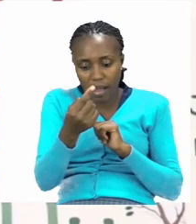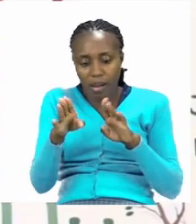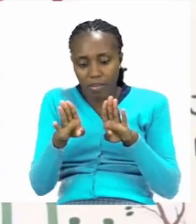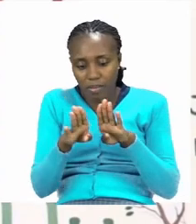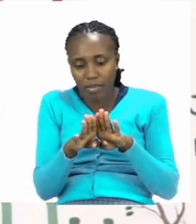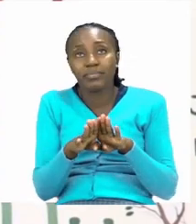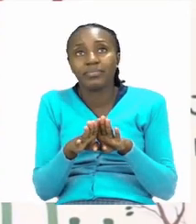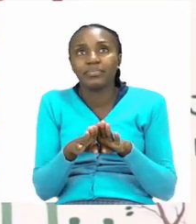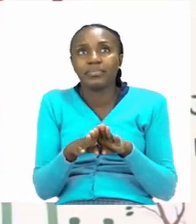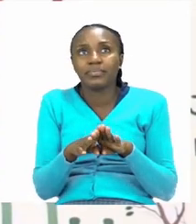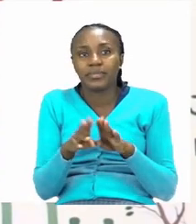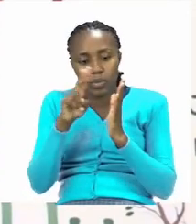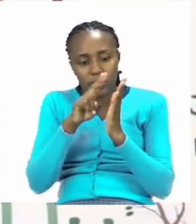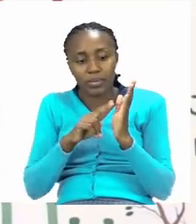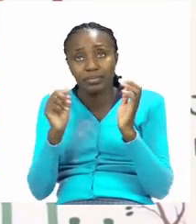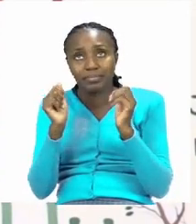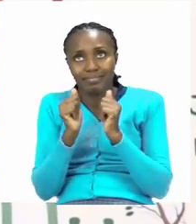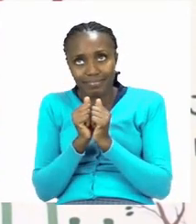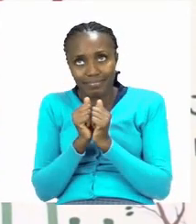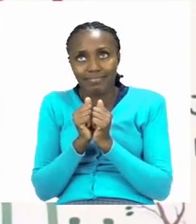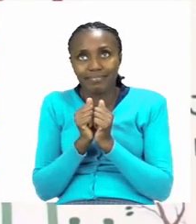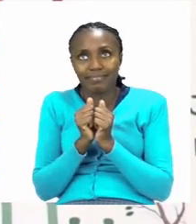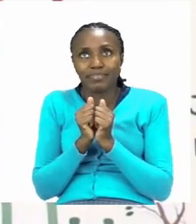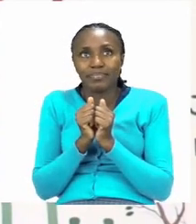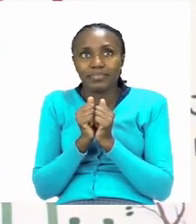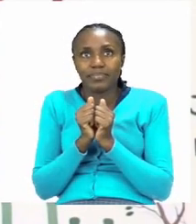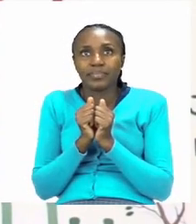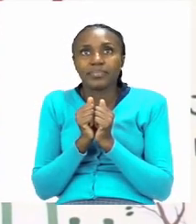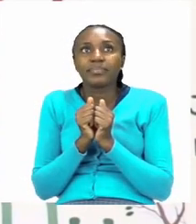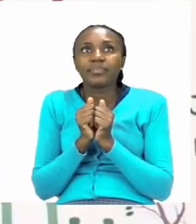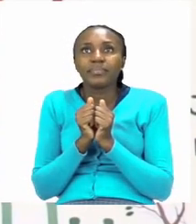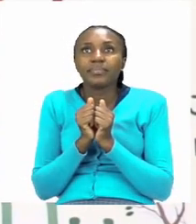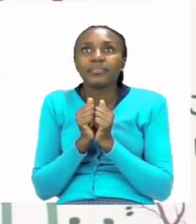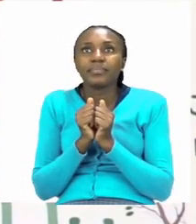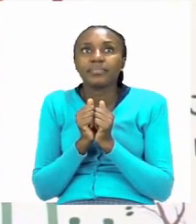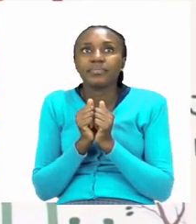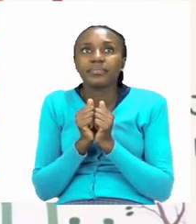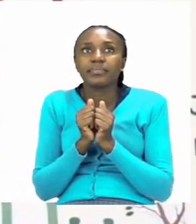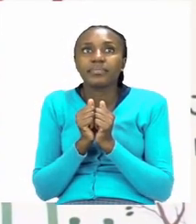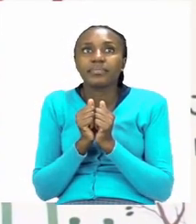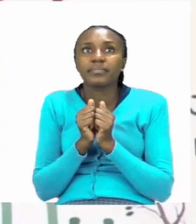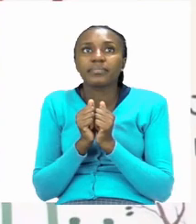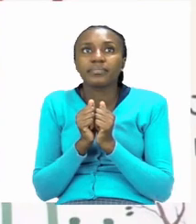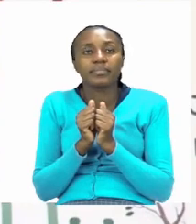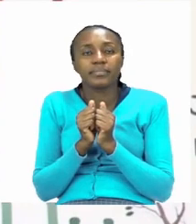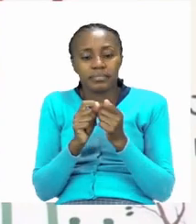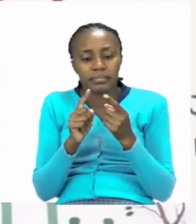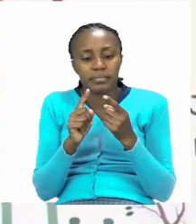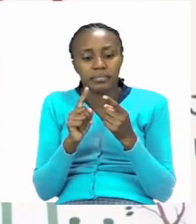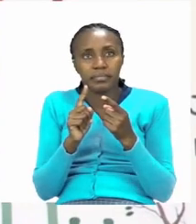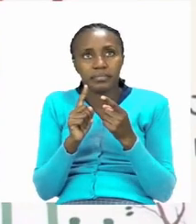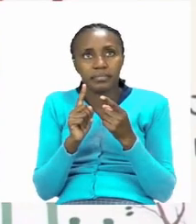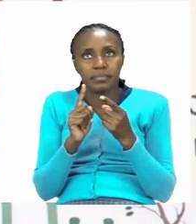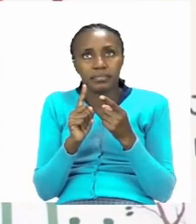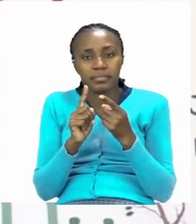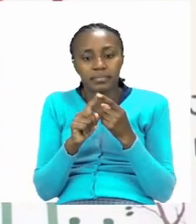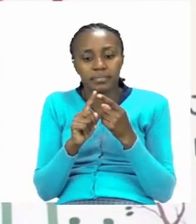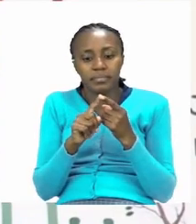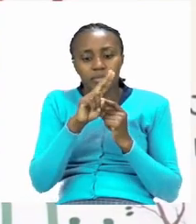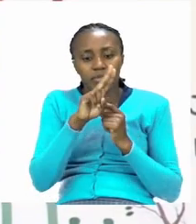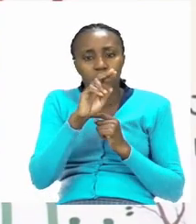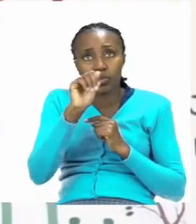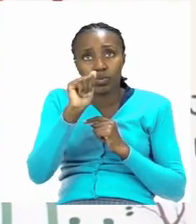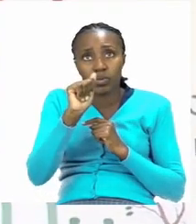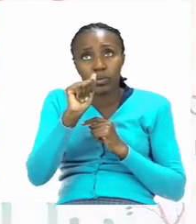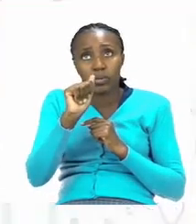them. But let's read them together. Now, the first question, number 2A,